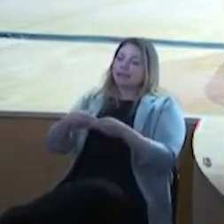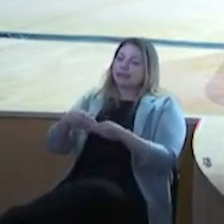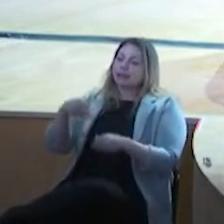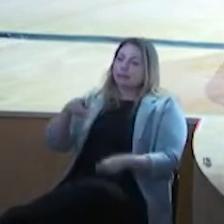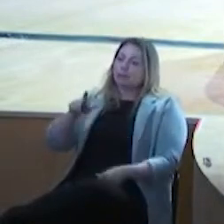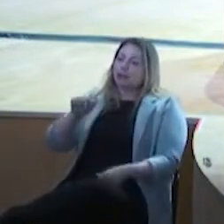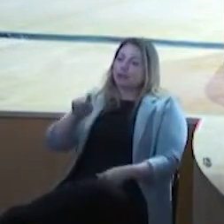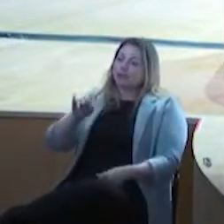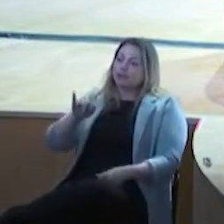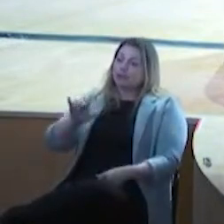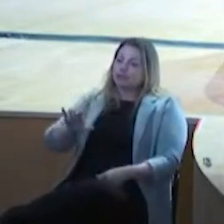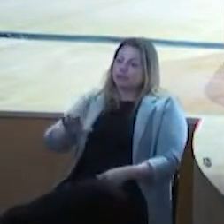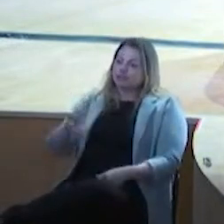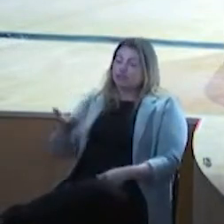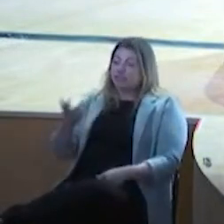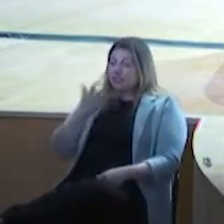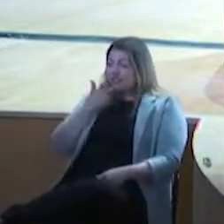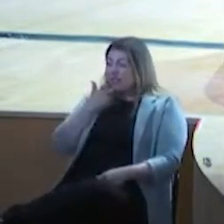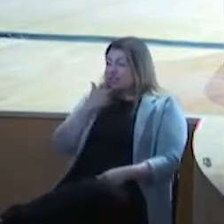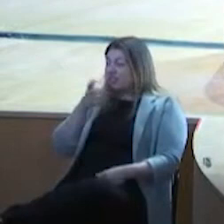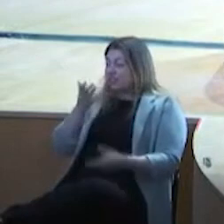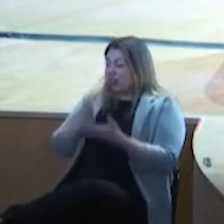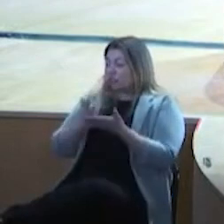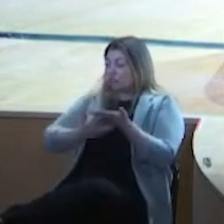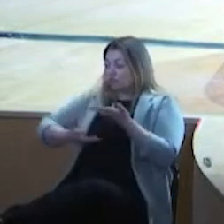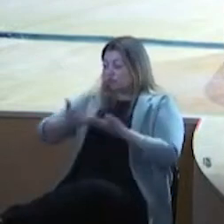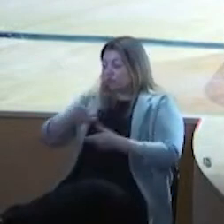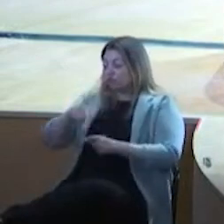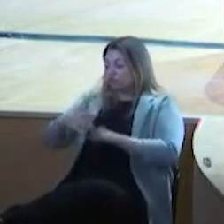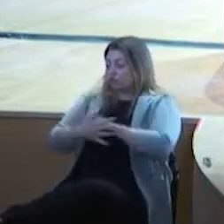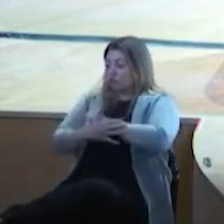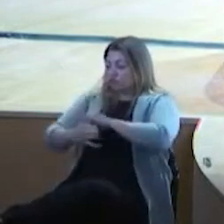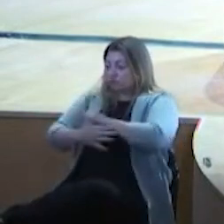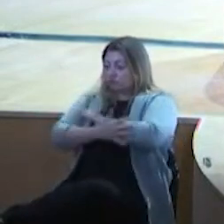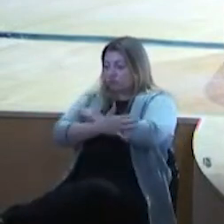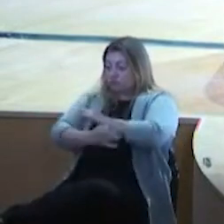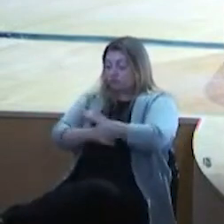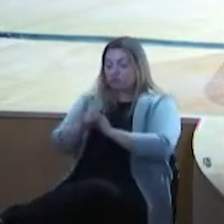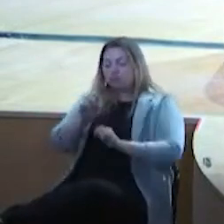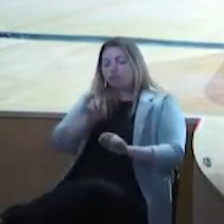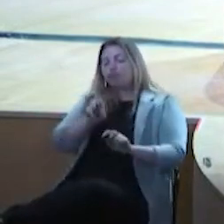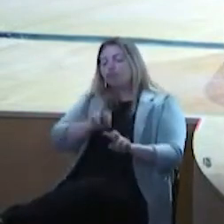recently had some interaction with the beach to go and look for